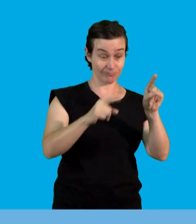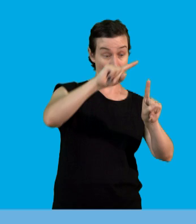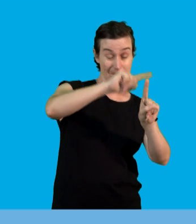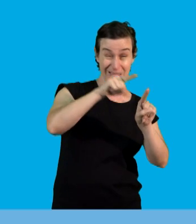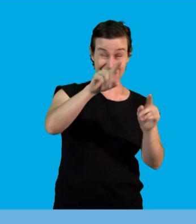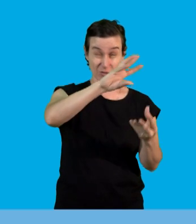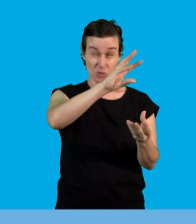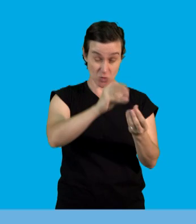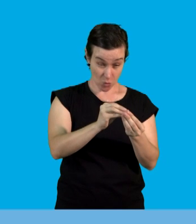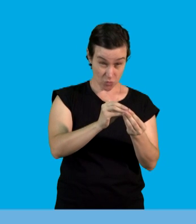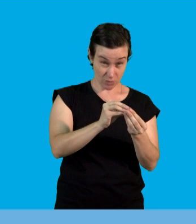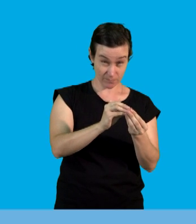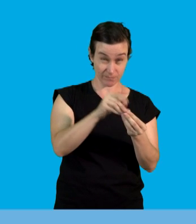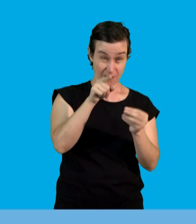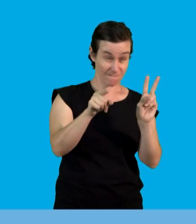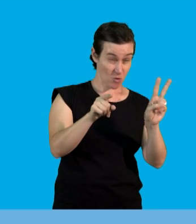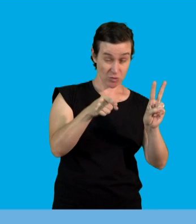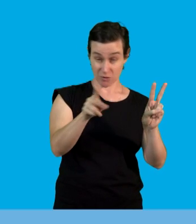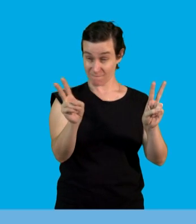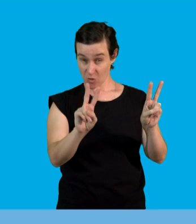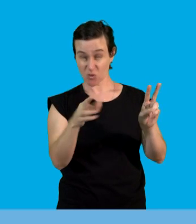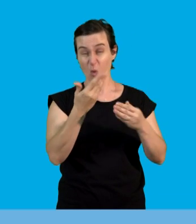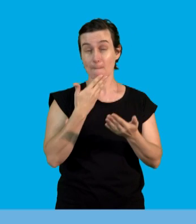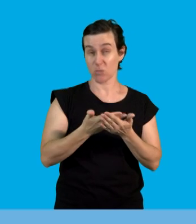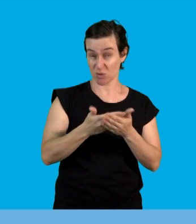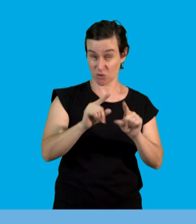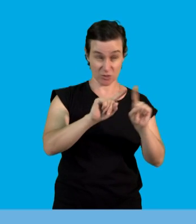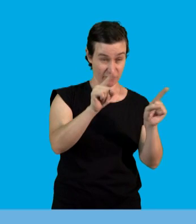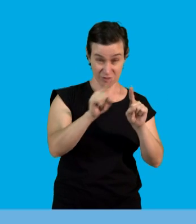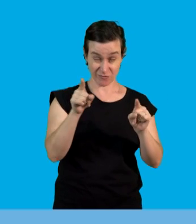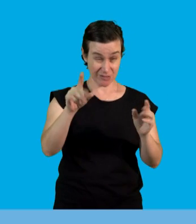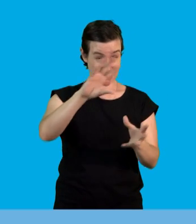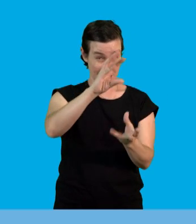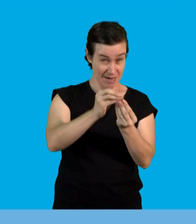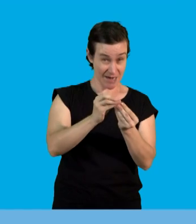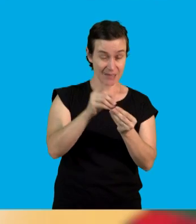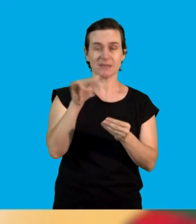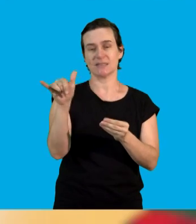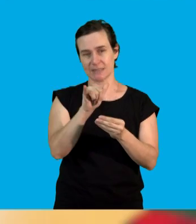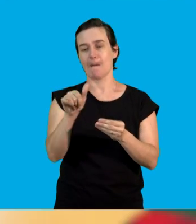going to be having across resistor number 1 plus the one across resistor number 2.